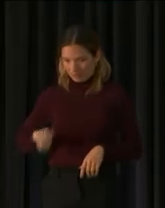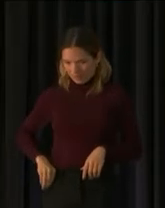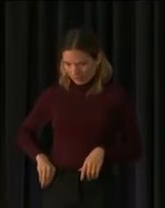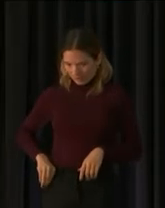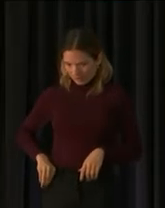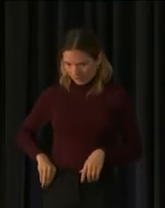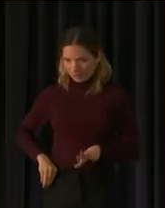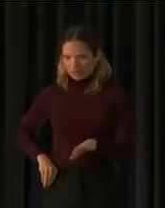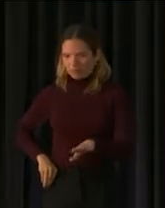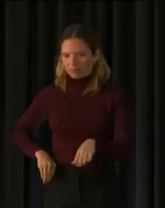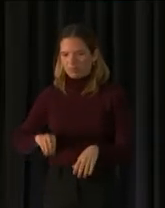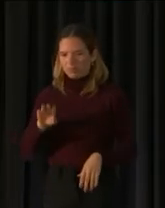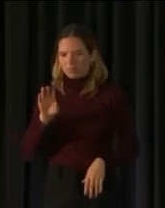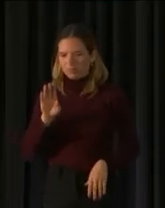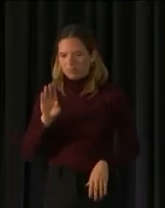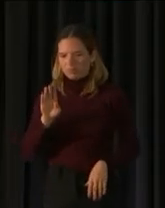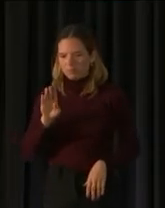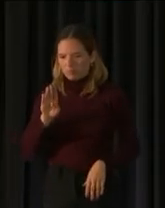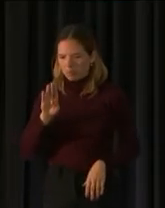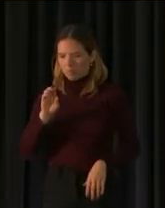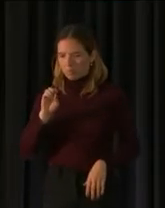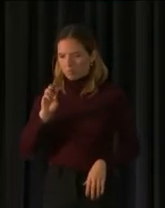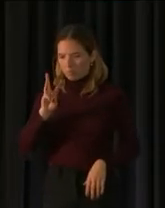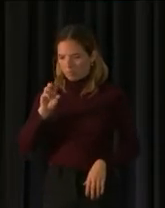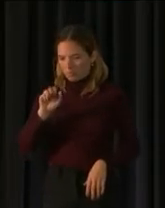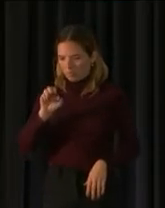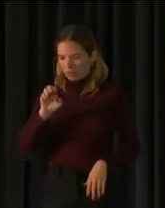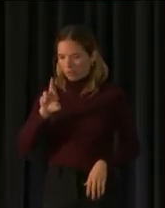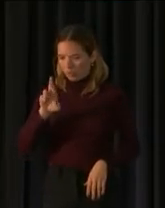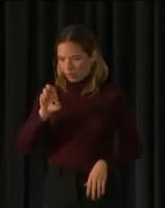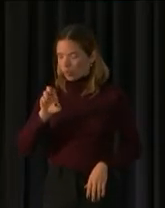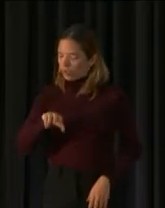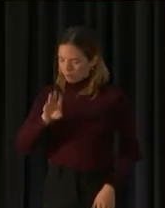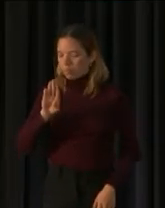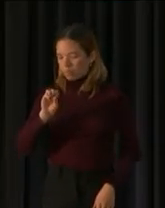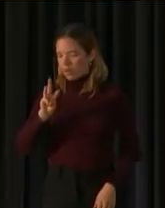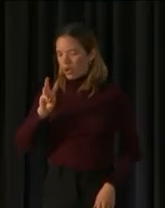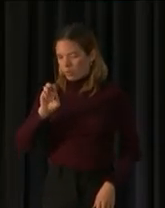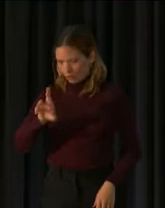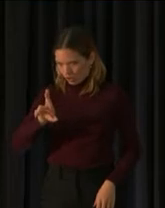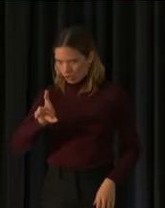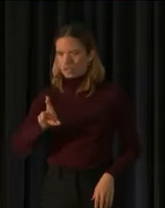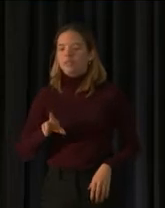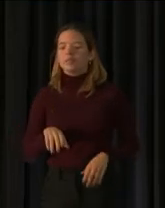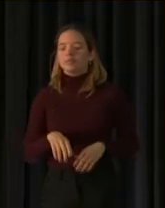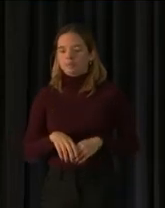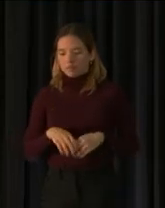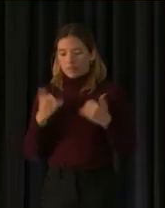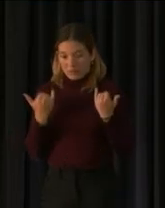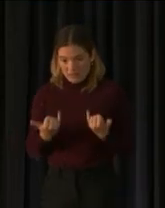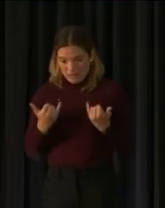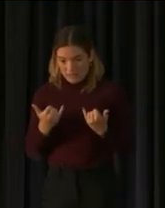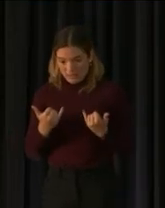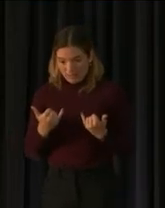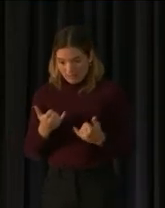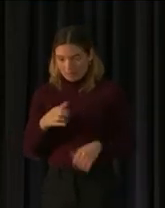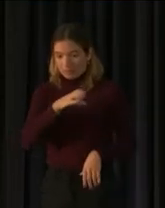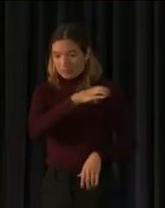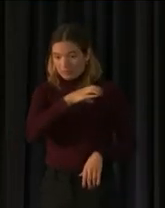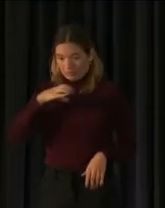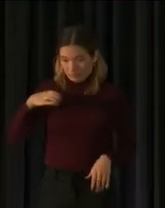Farabee, who will be providing an update on DC Public Schools COVID protocols. This is the last